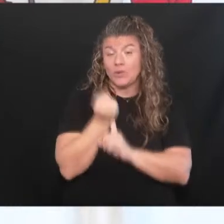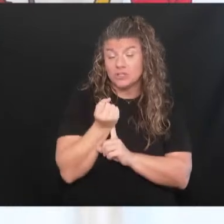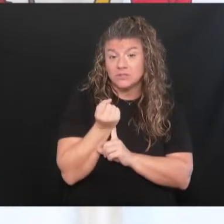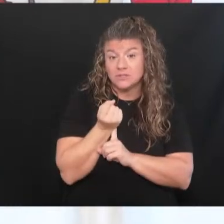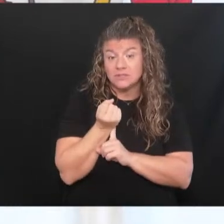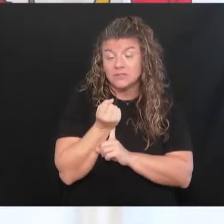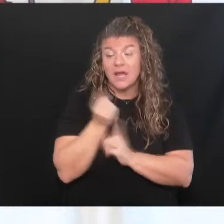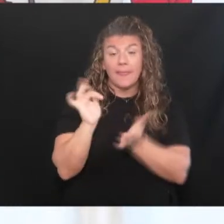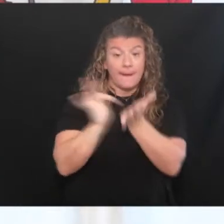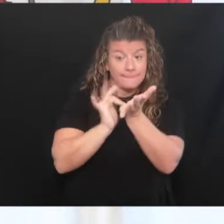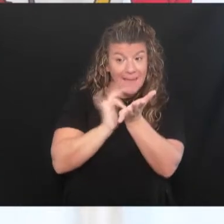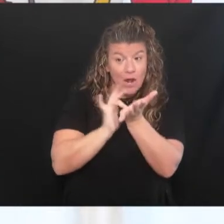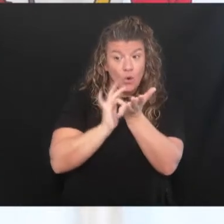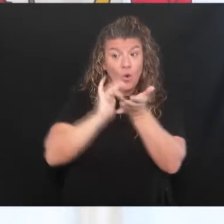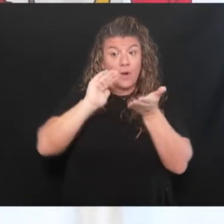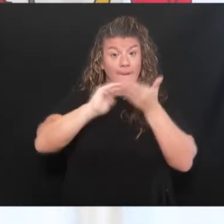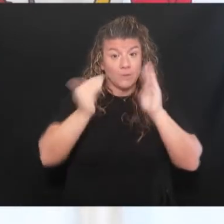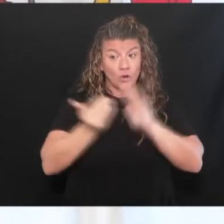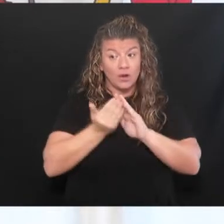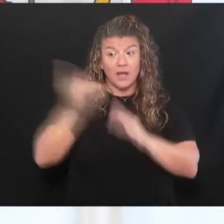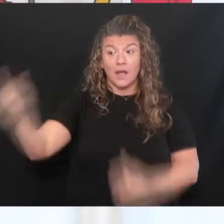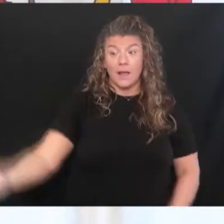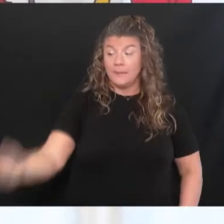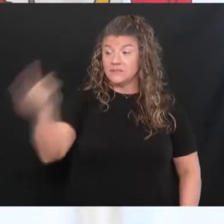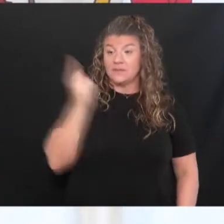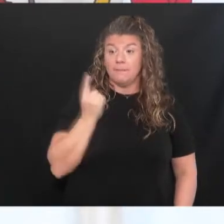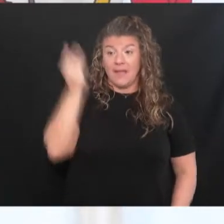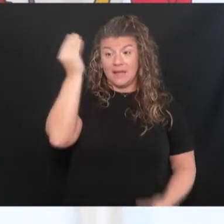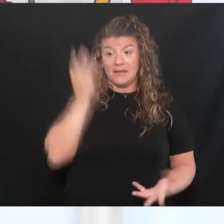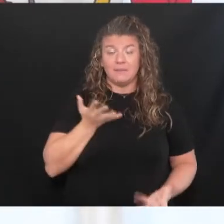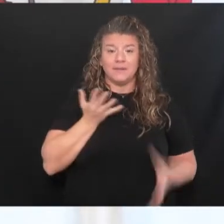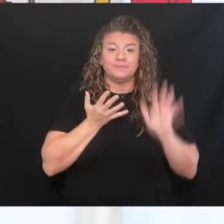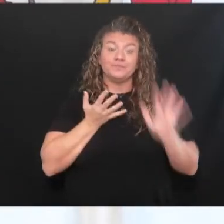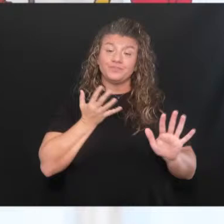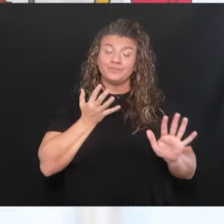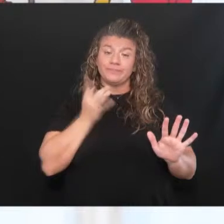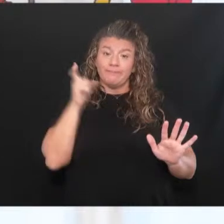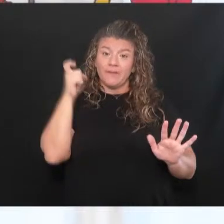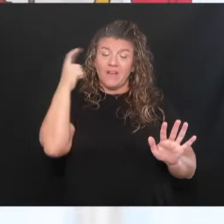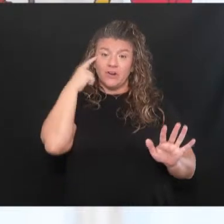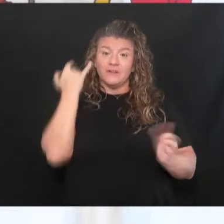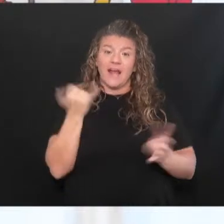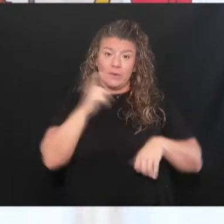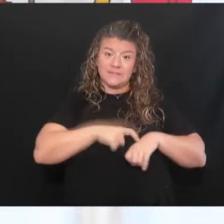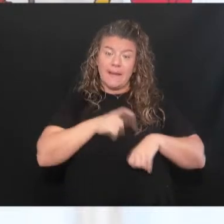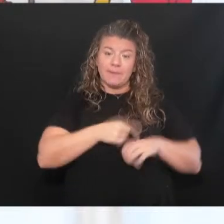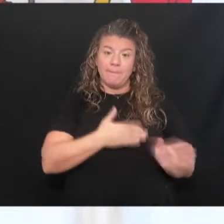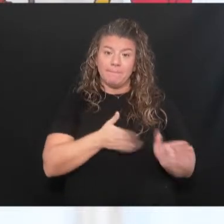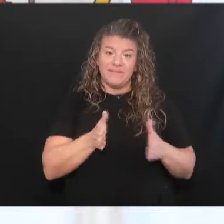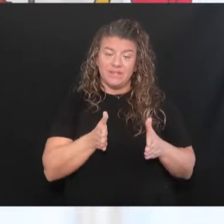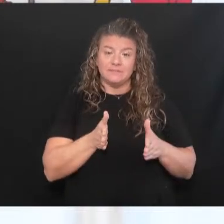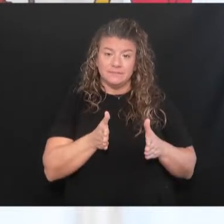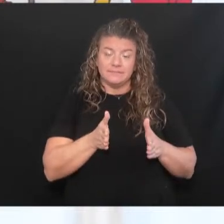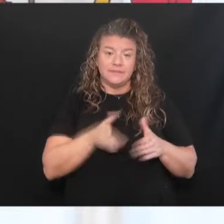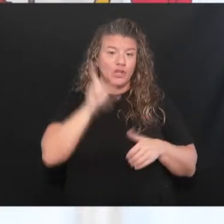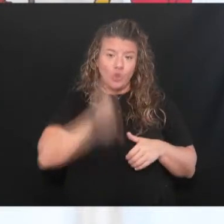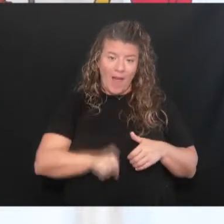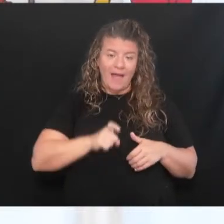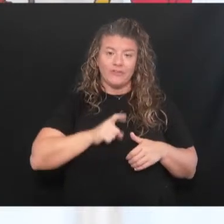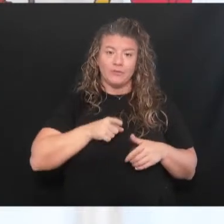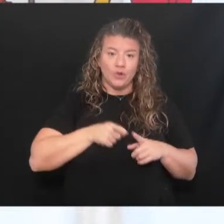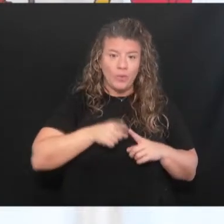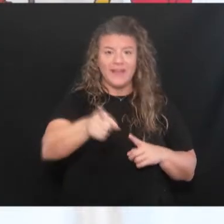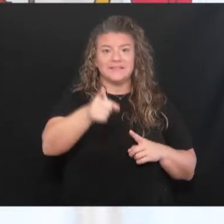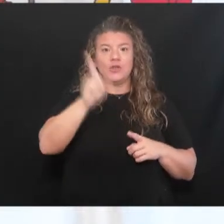the medical community comes to me and says, Governor, you've got to move in this direction or that direction, and